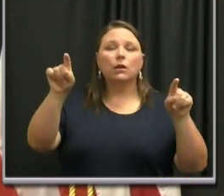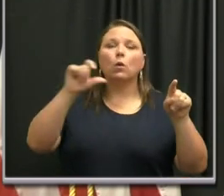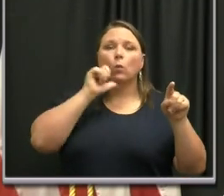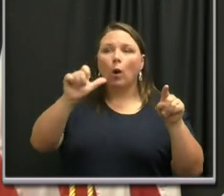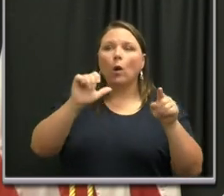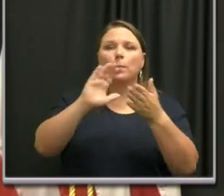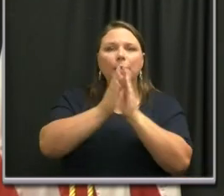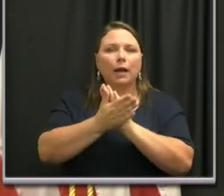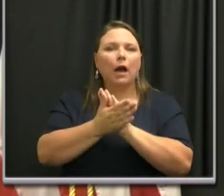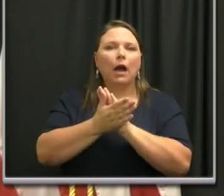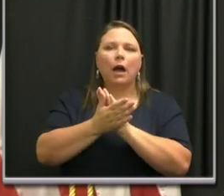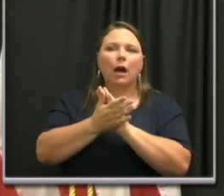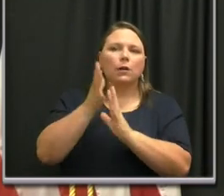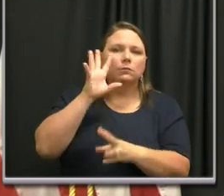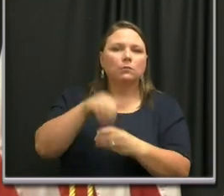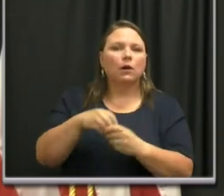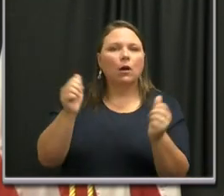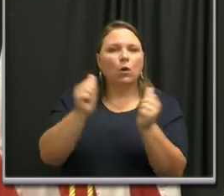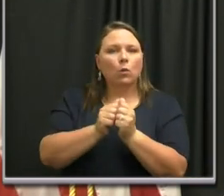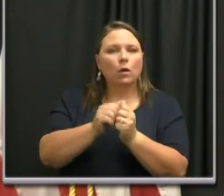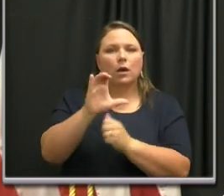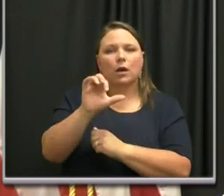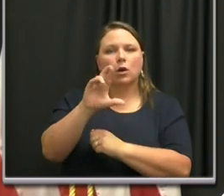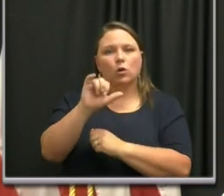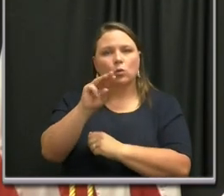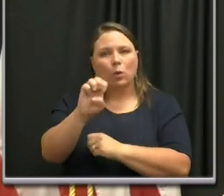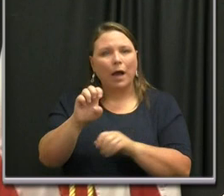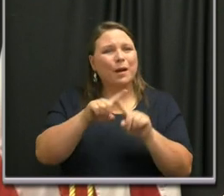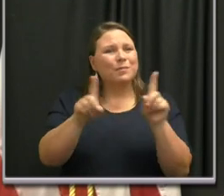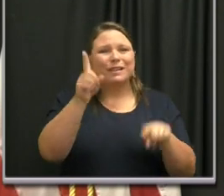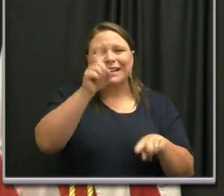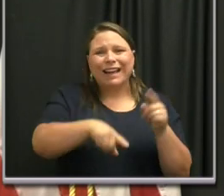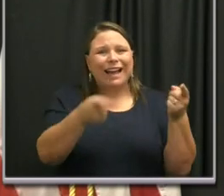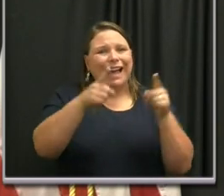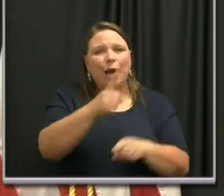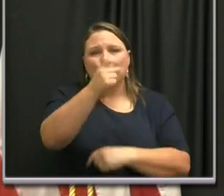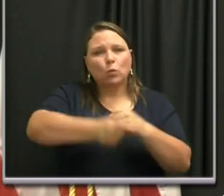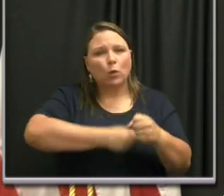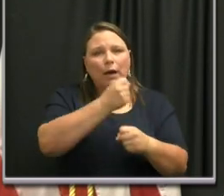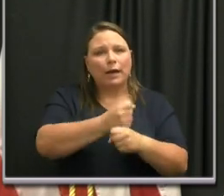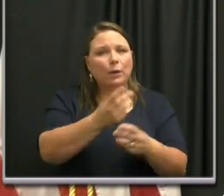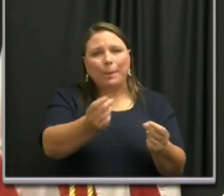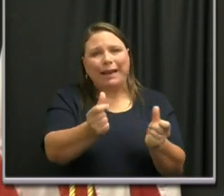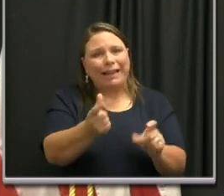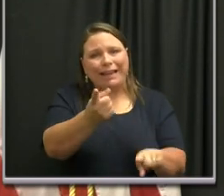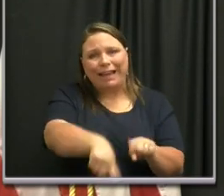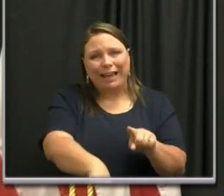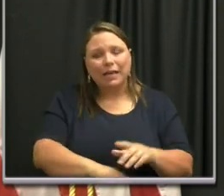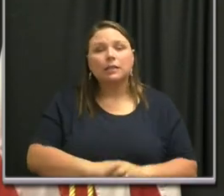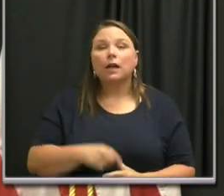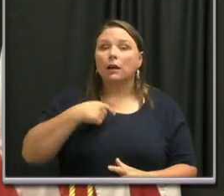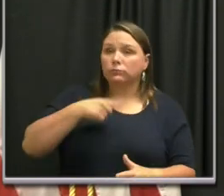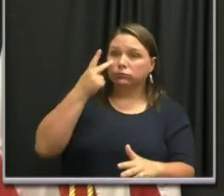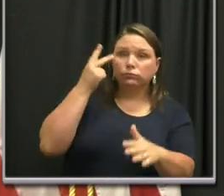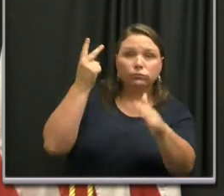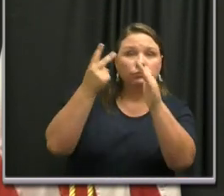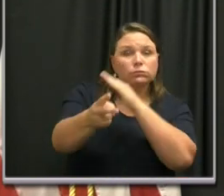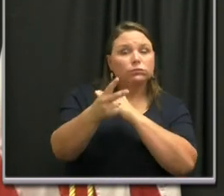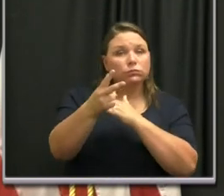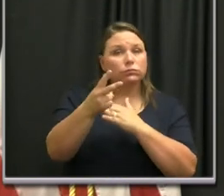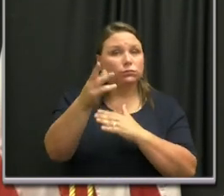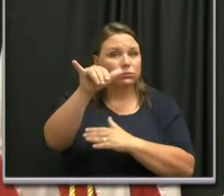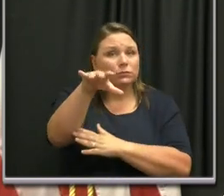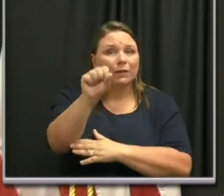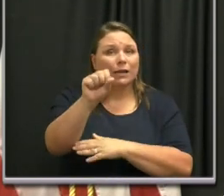activity. But that's not something that could actually occur in 1 year. So I look forward, certainly,